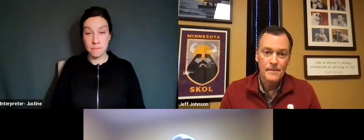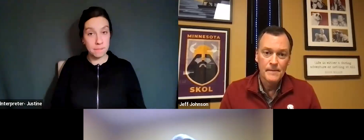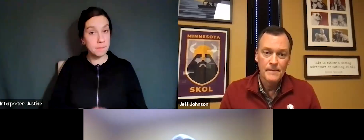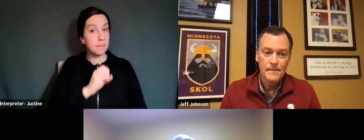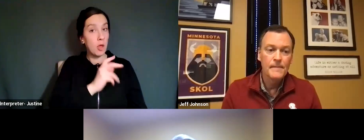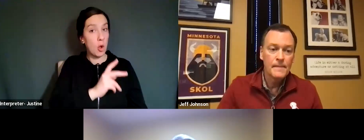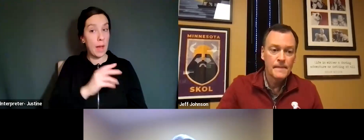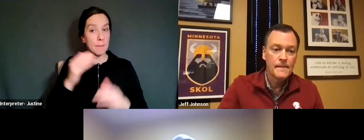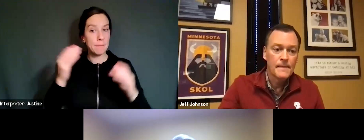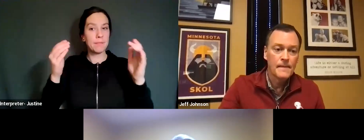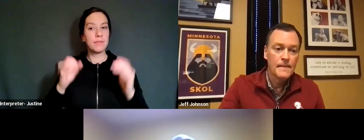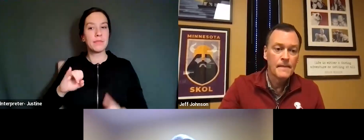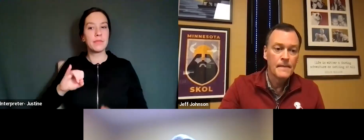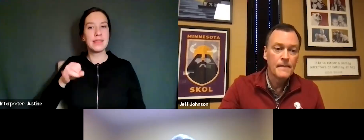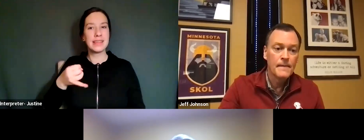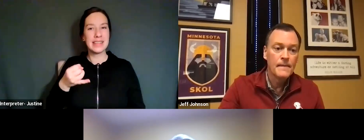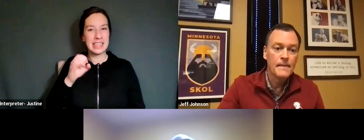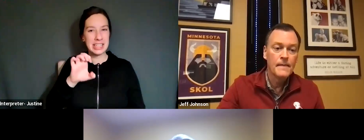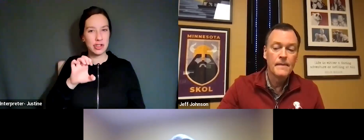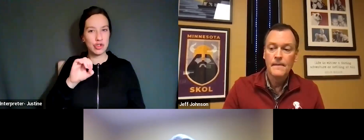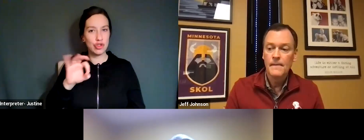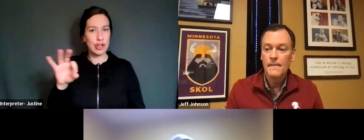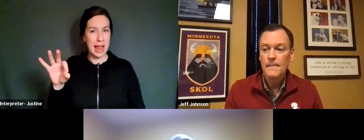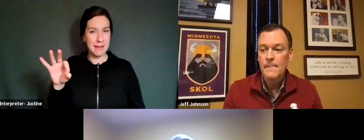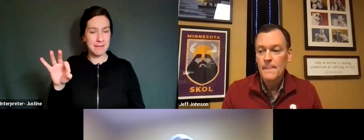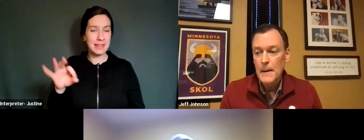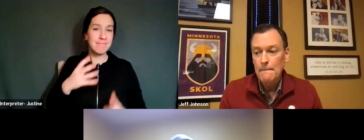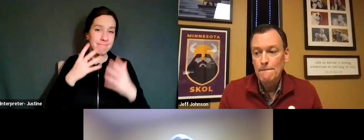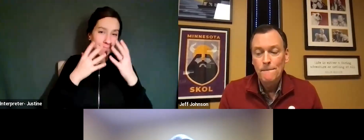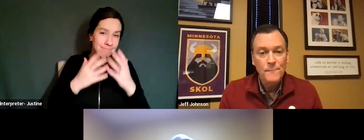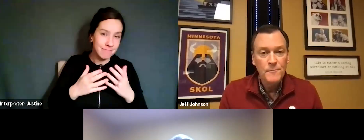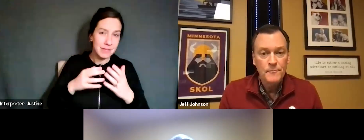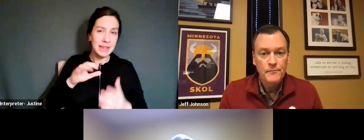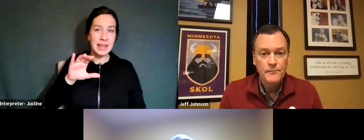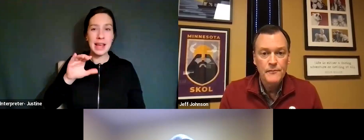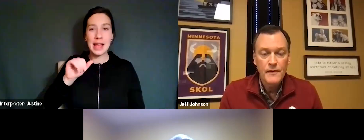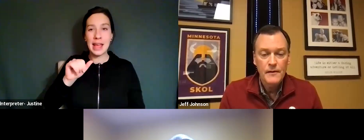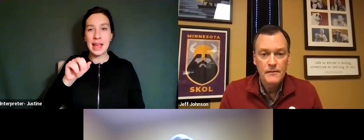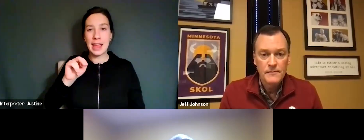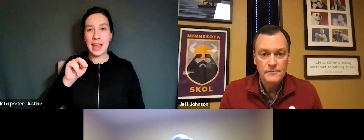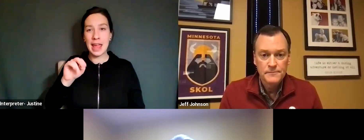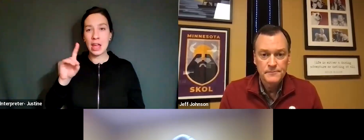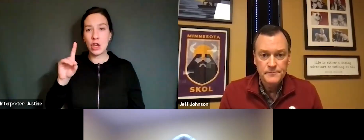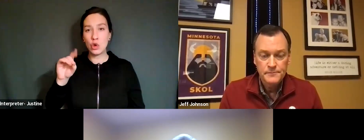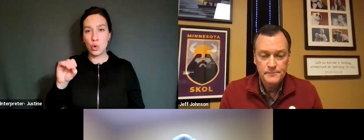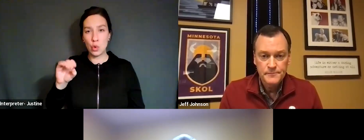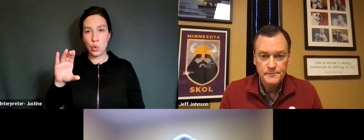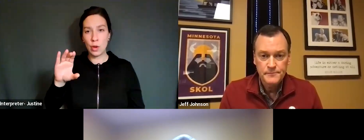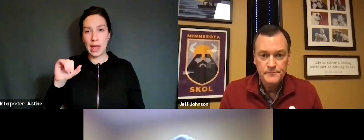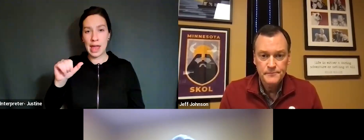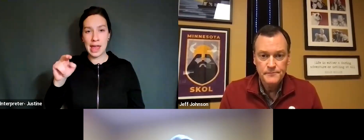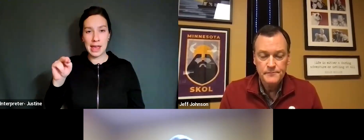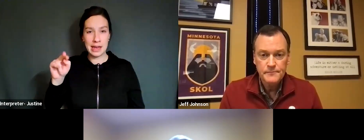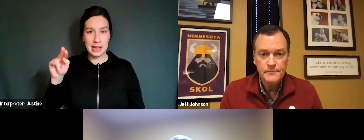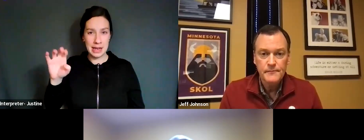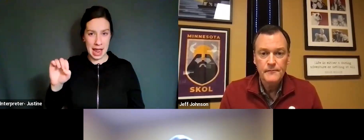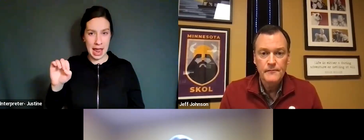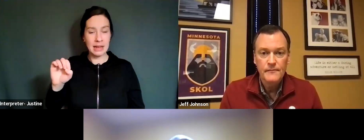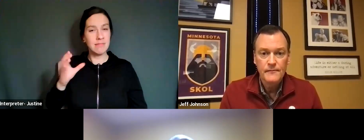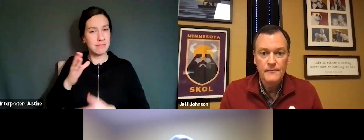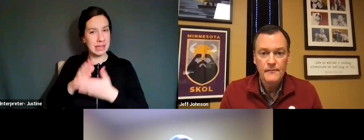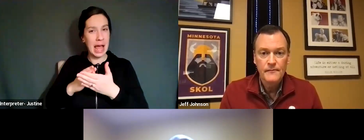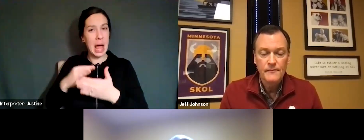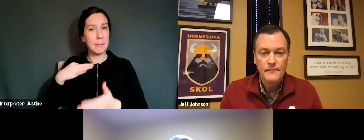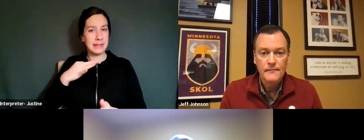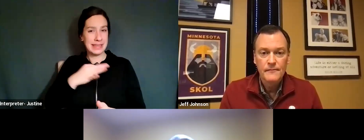Jeff, unfortunately, Candy Canines has had a few valuable employees resign. Are there efforts to replace